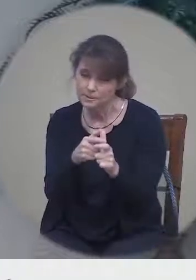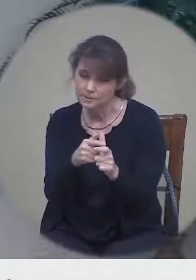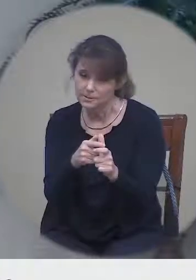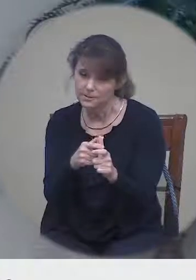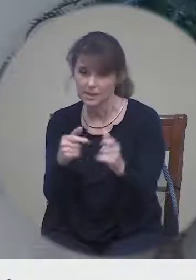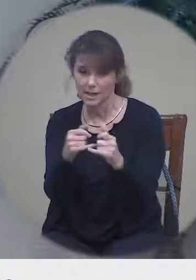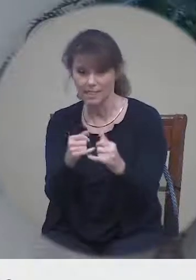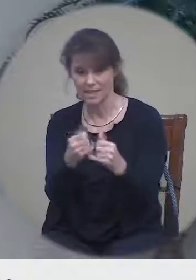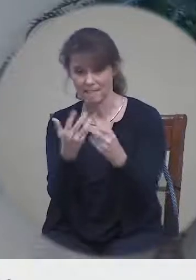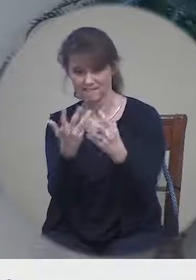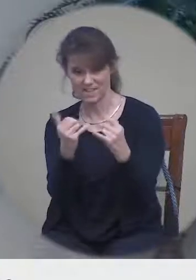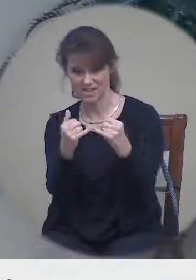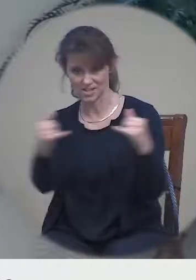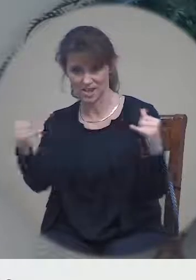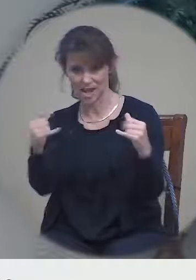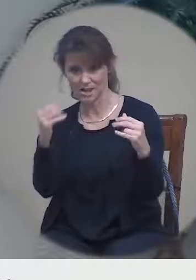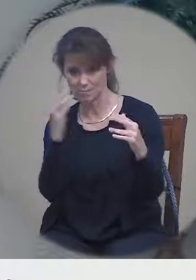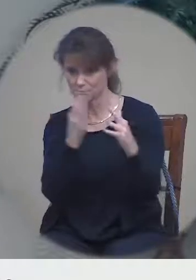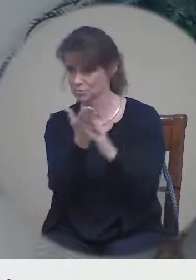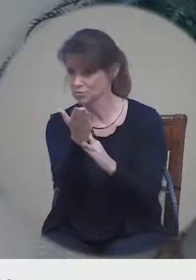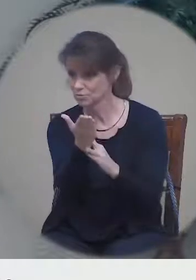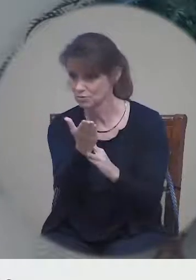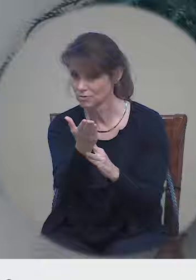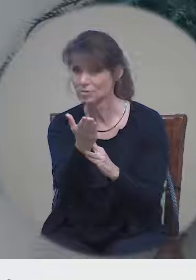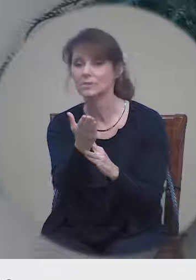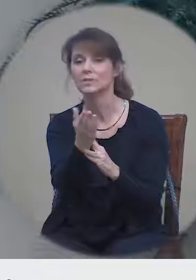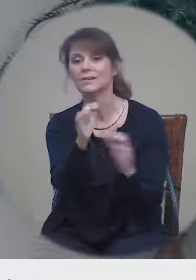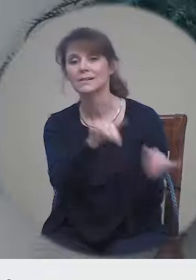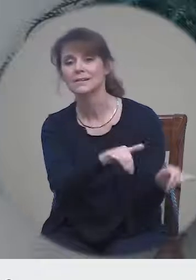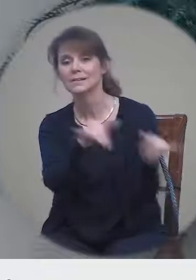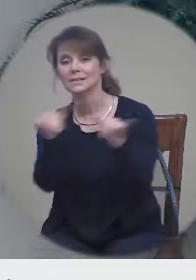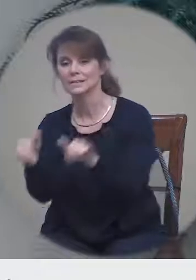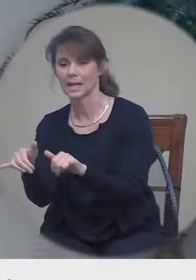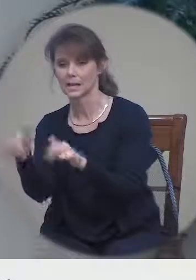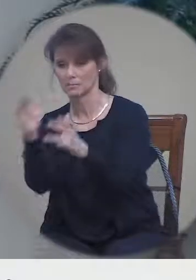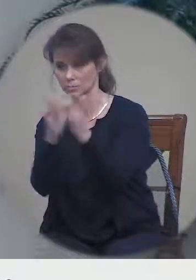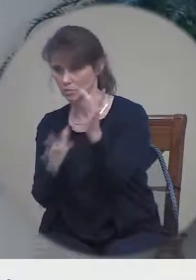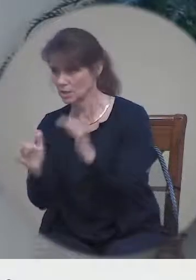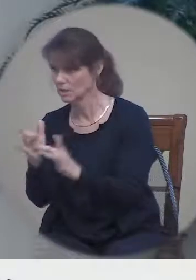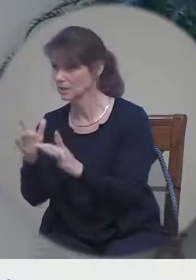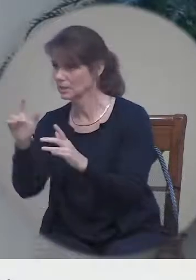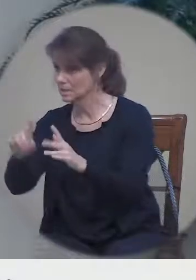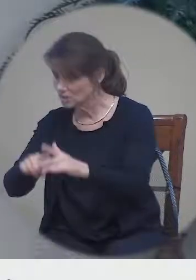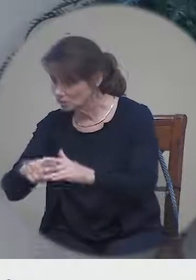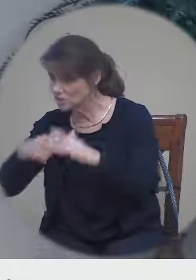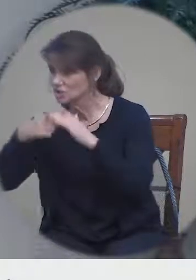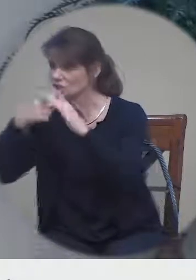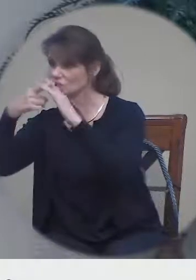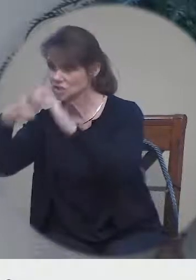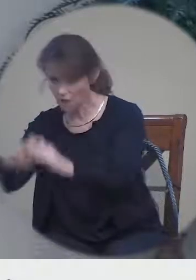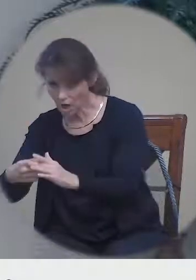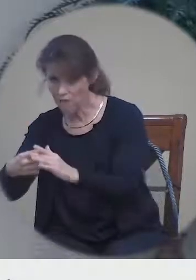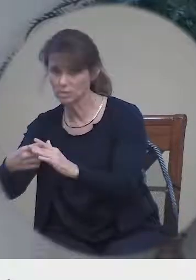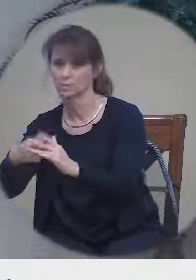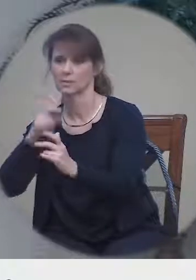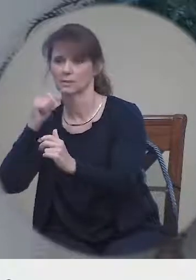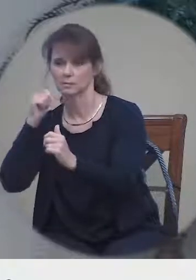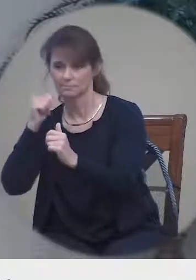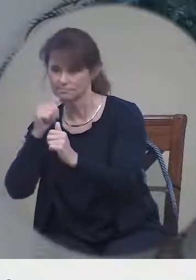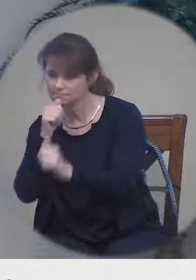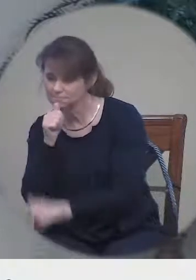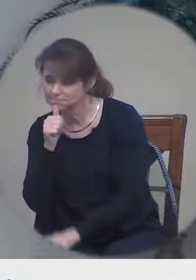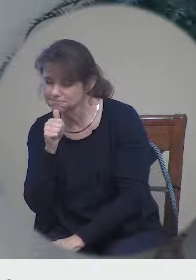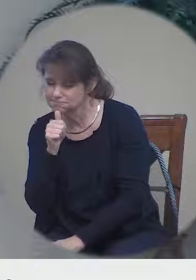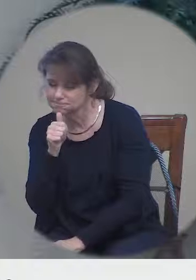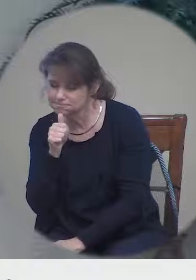And then he sat down at the right hand of God, a place of honor. He started, he